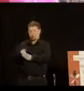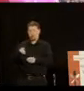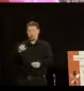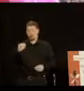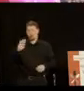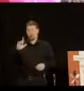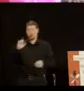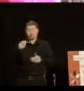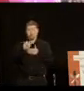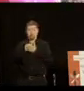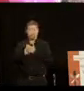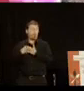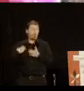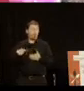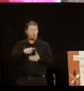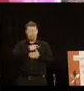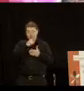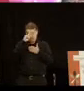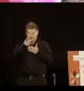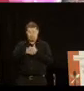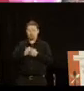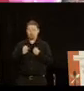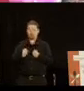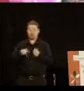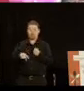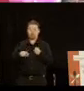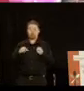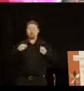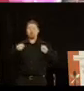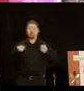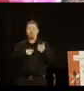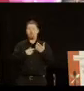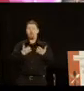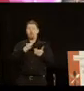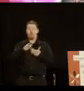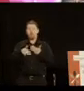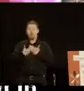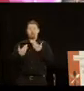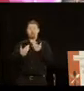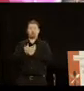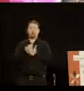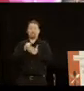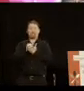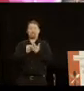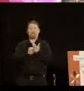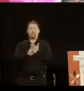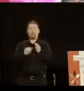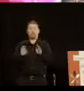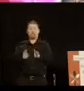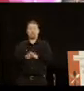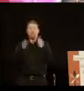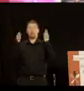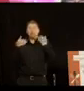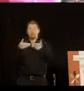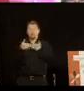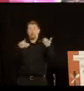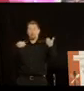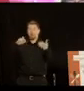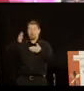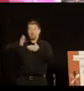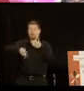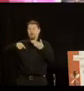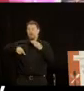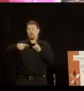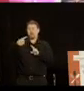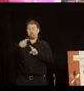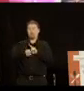in this program as a state, we want to offer all new account holders to open an account before the end of the month, $50 into their